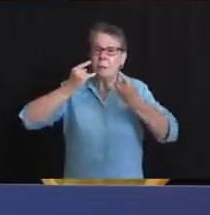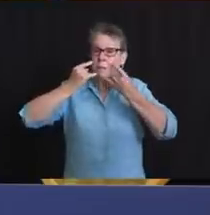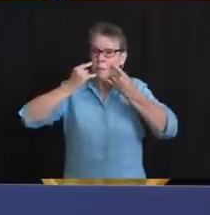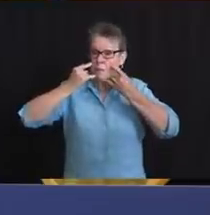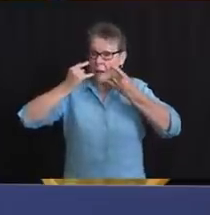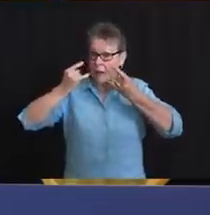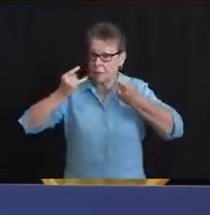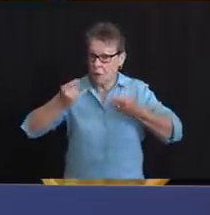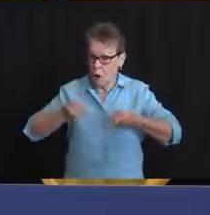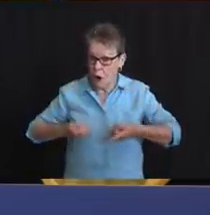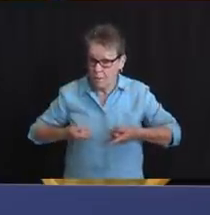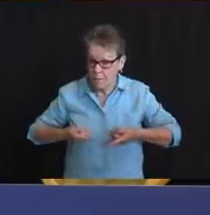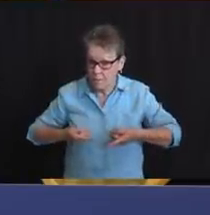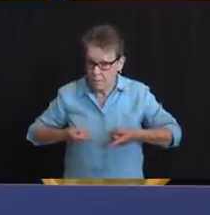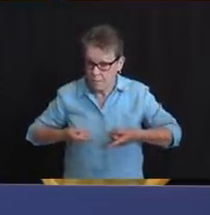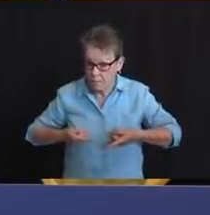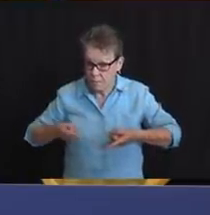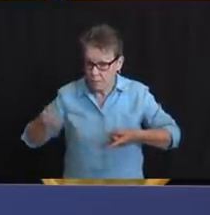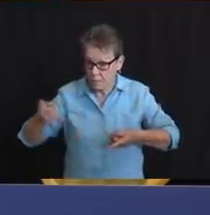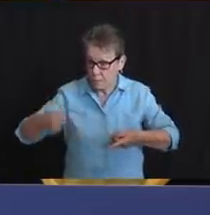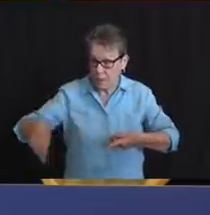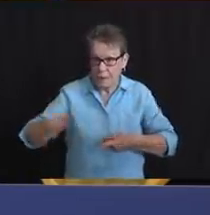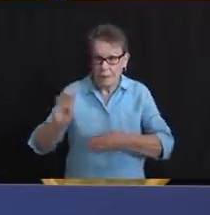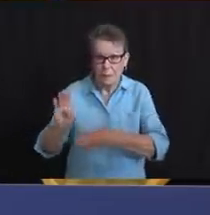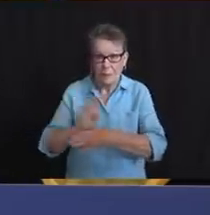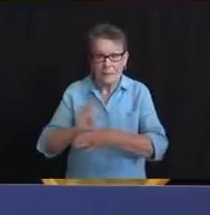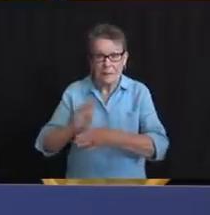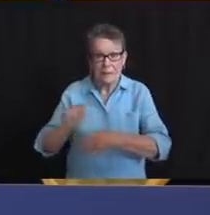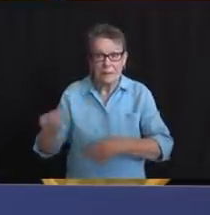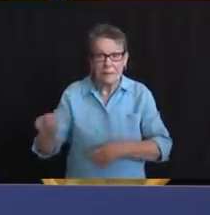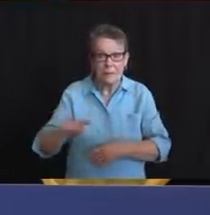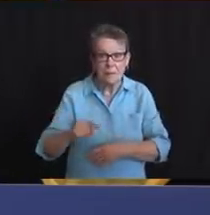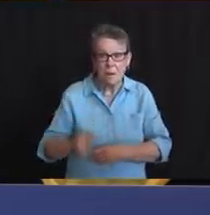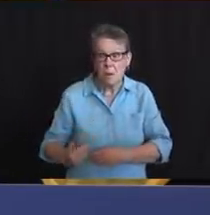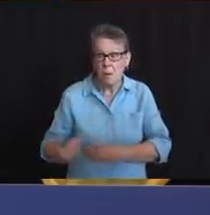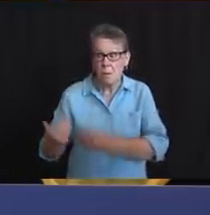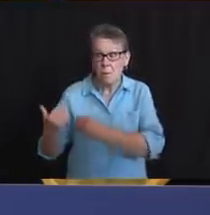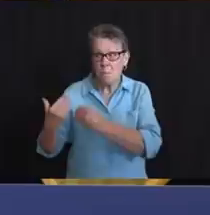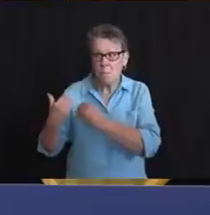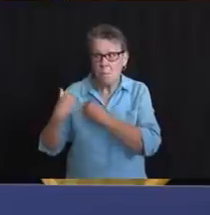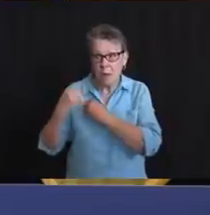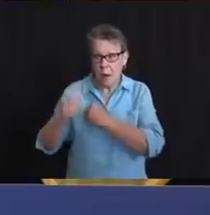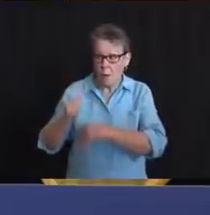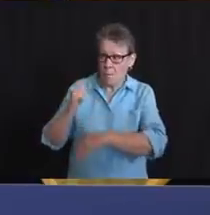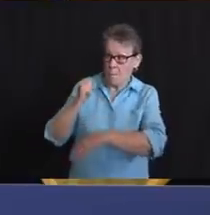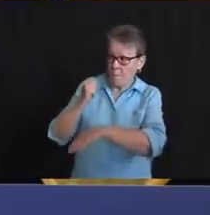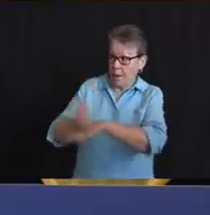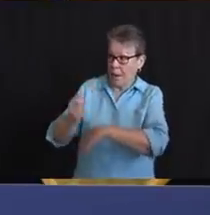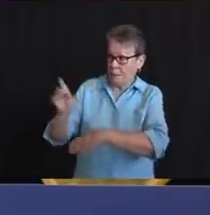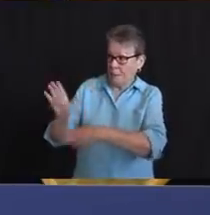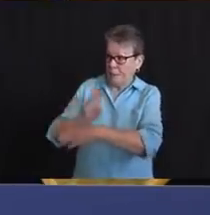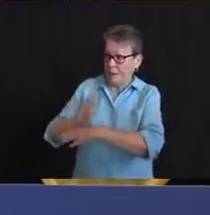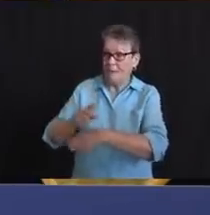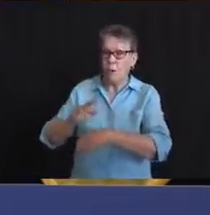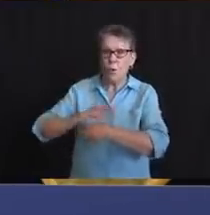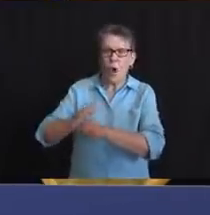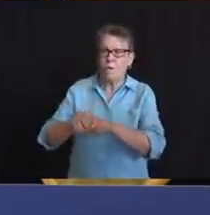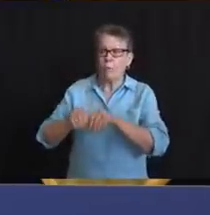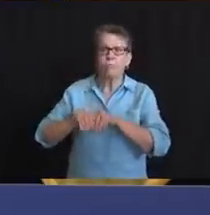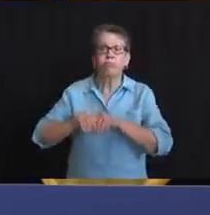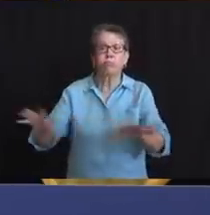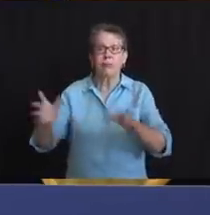measures, should they be held liable for the outbreak? You signed a bill last year making essential employers liable for